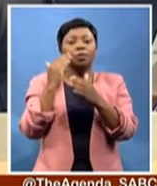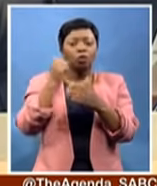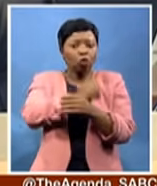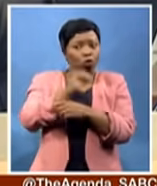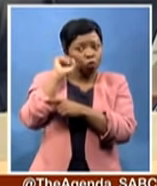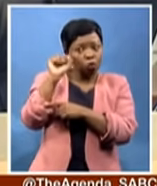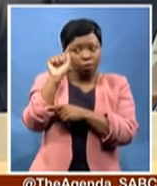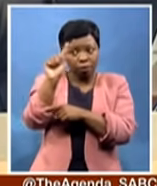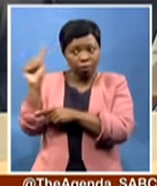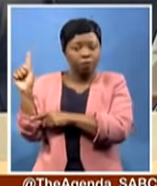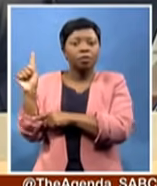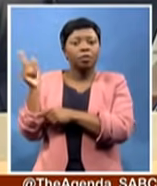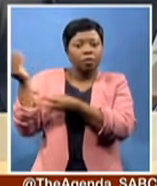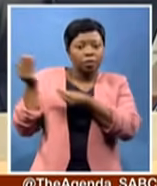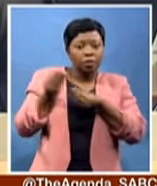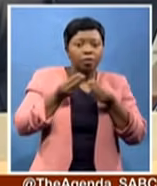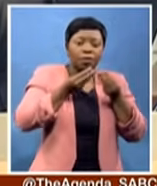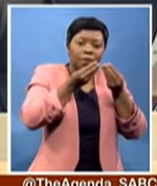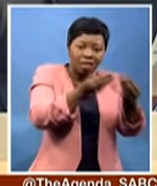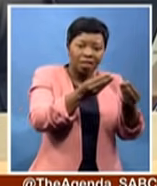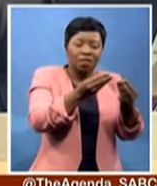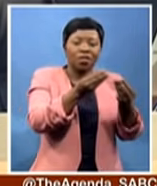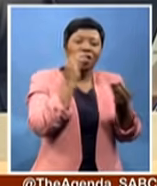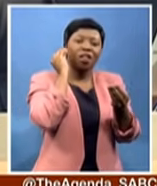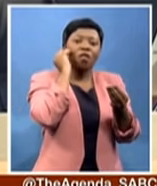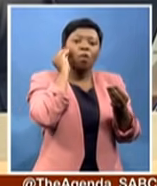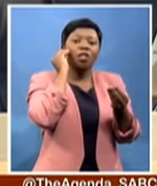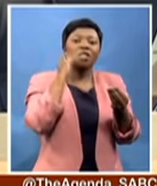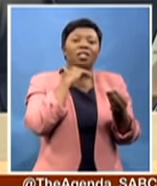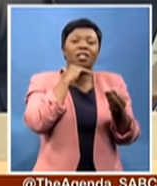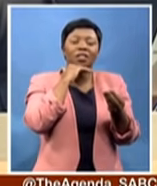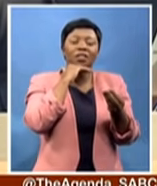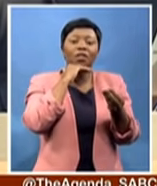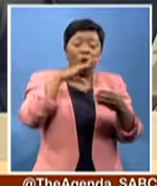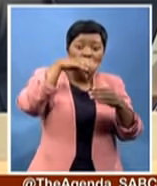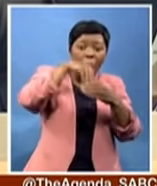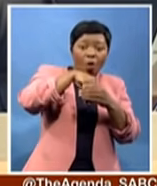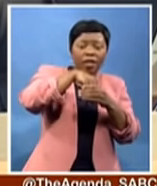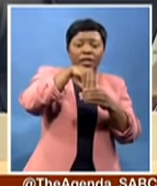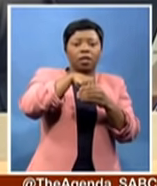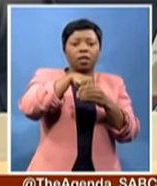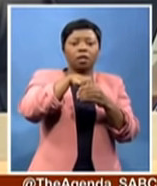information, context, and explanation the Commission may require.